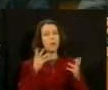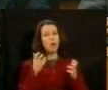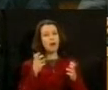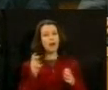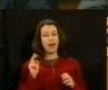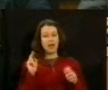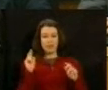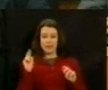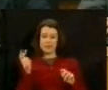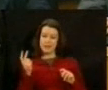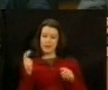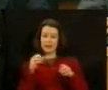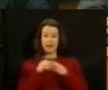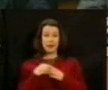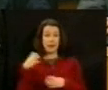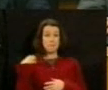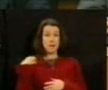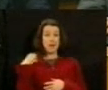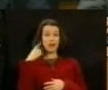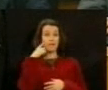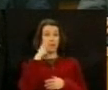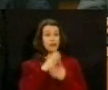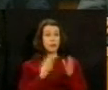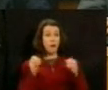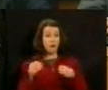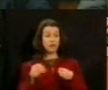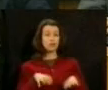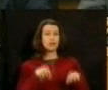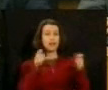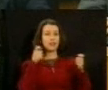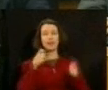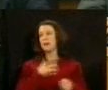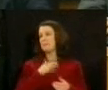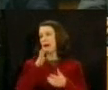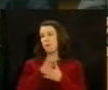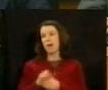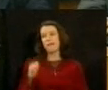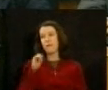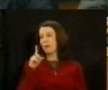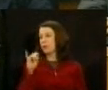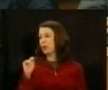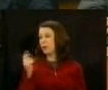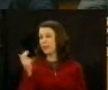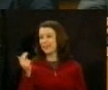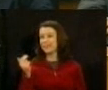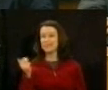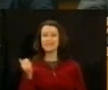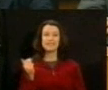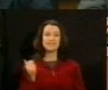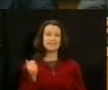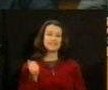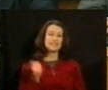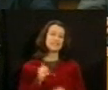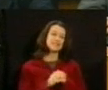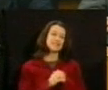of the offices to take charge. My wife won't do it. The candidates,